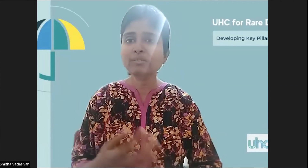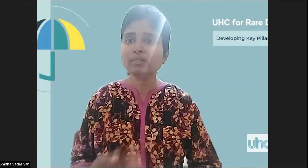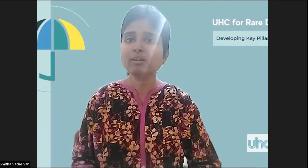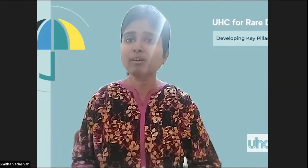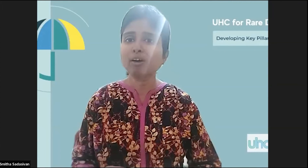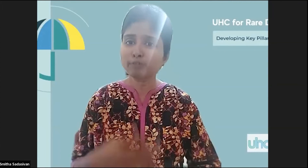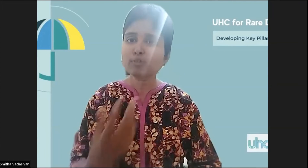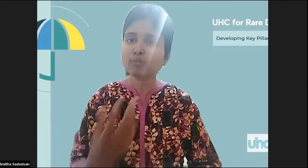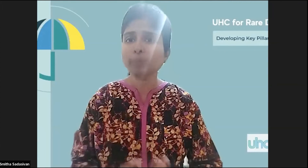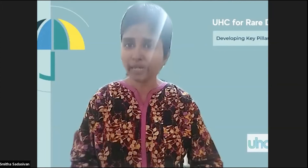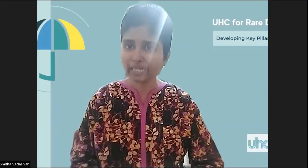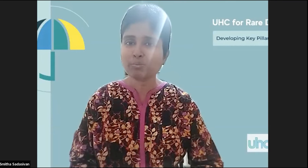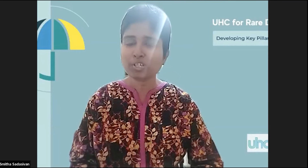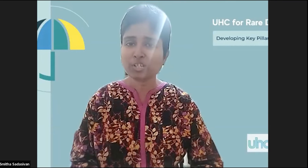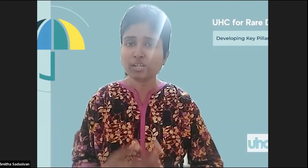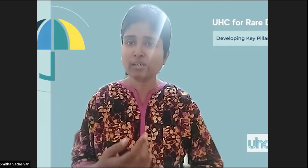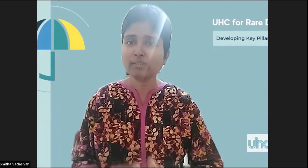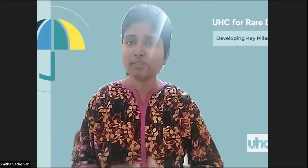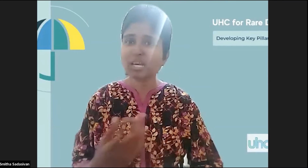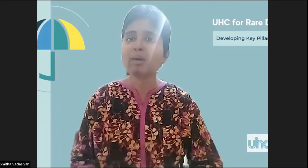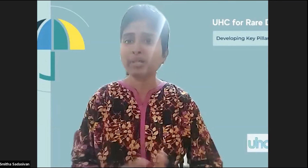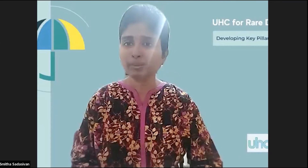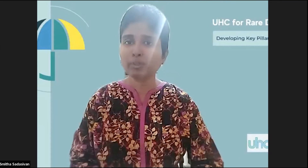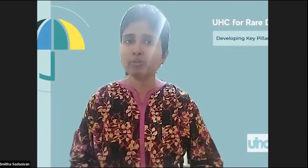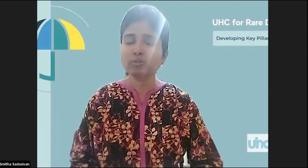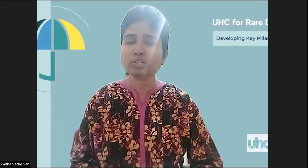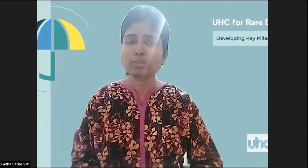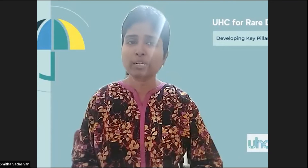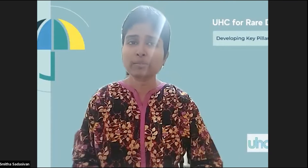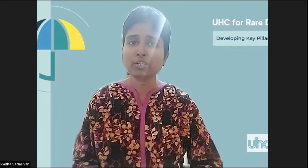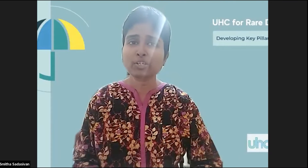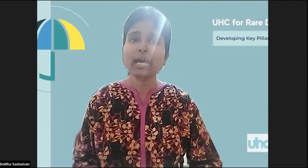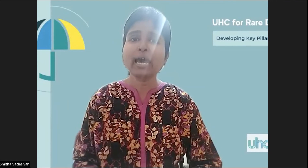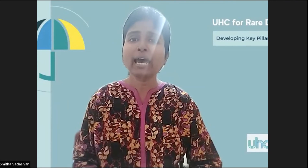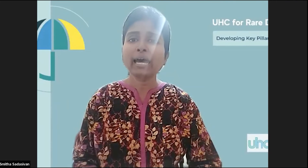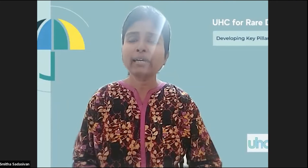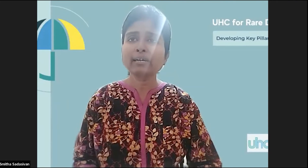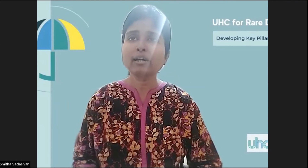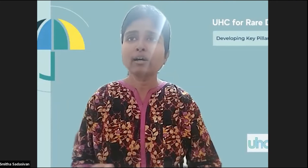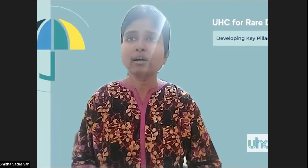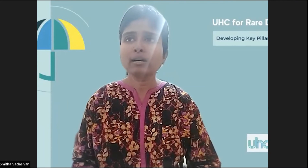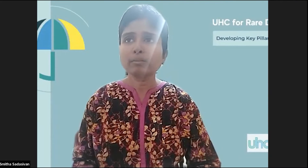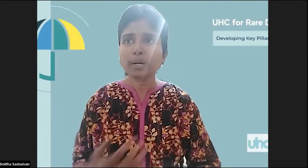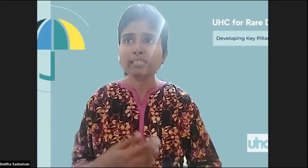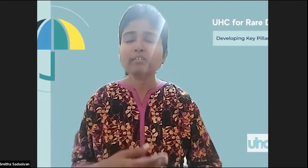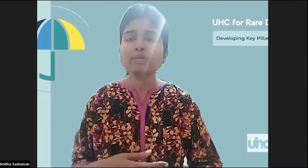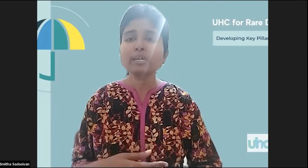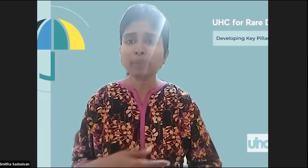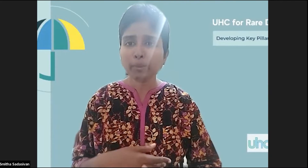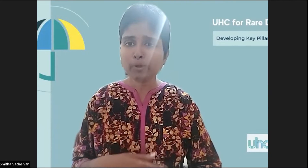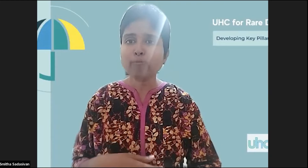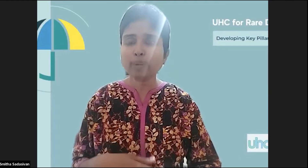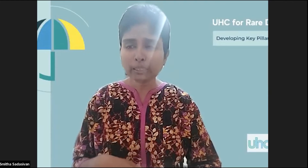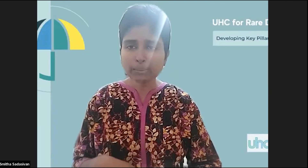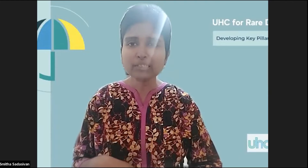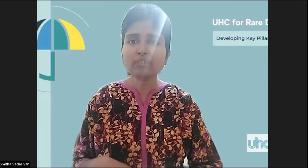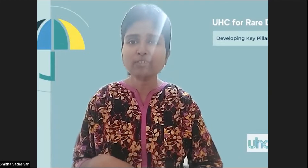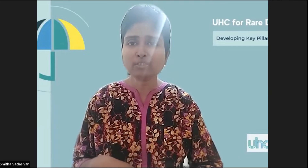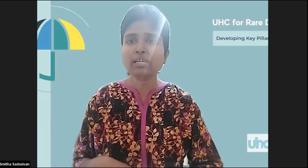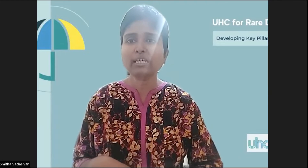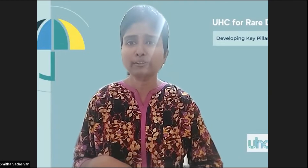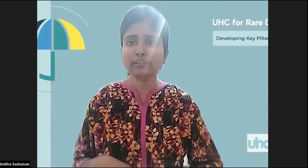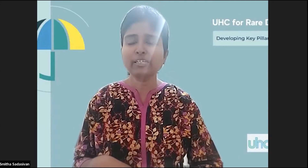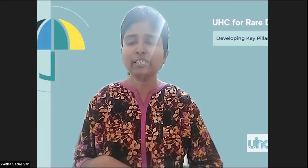examples of social participation which happened due to social participation. And myself being a member of Multiple